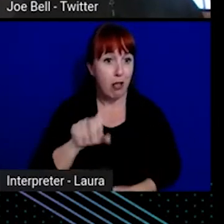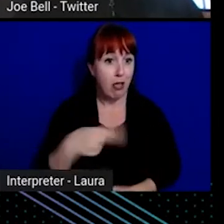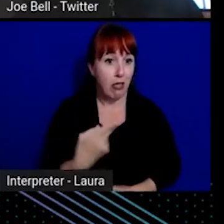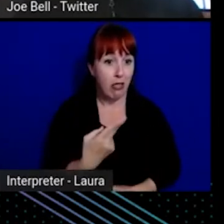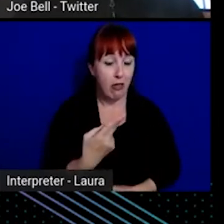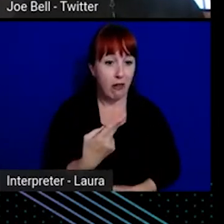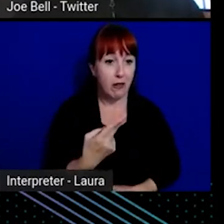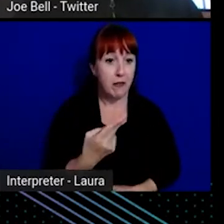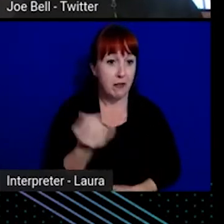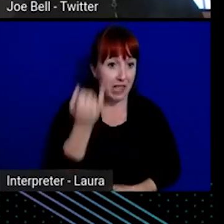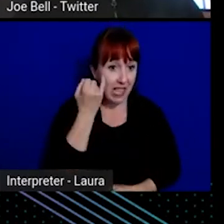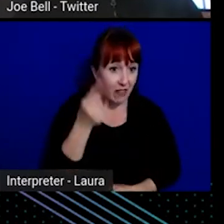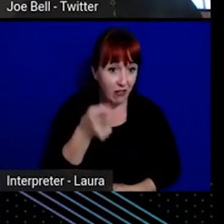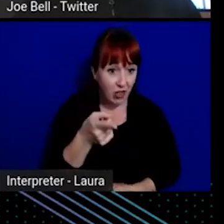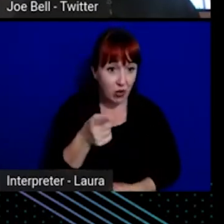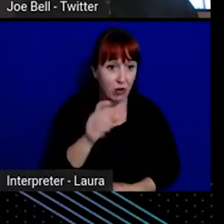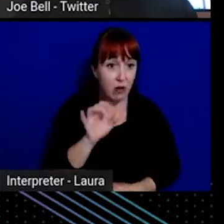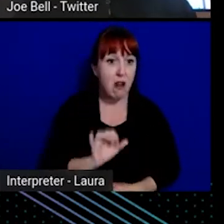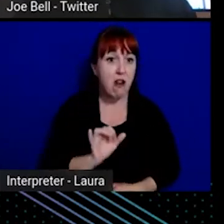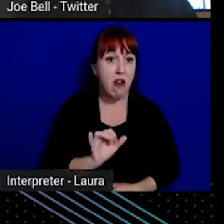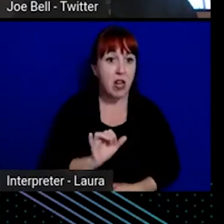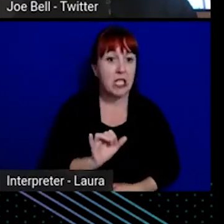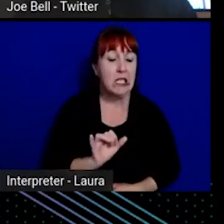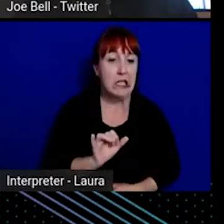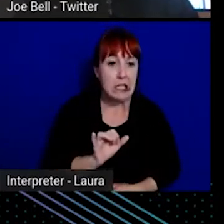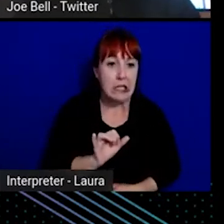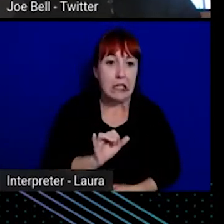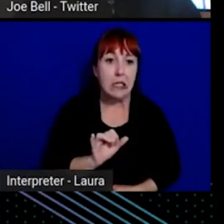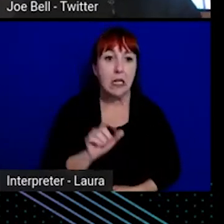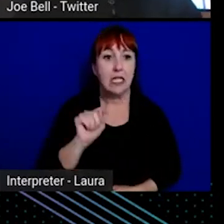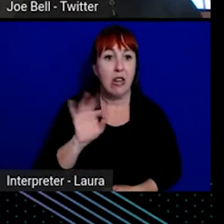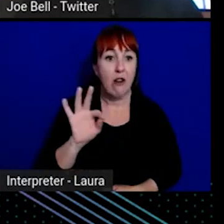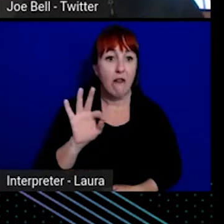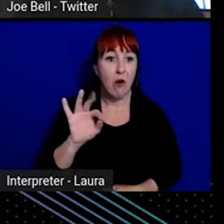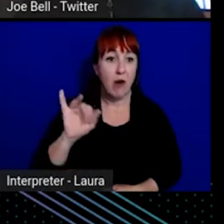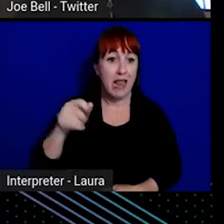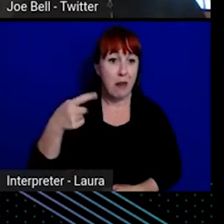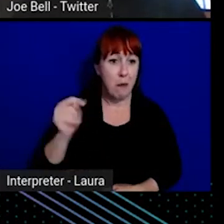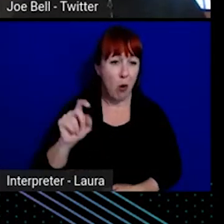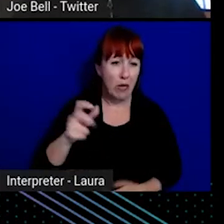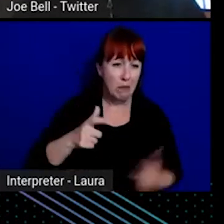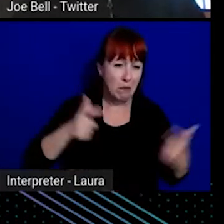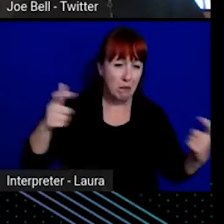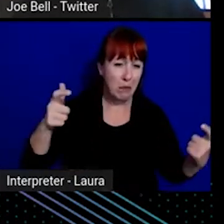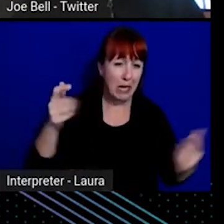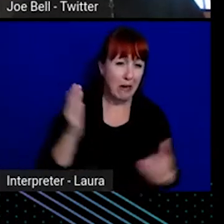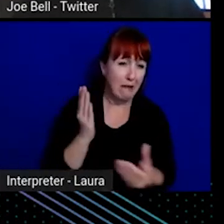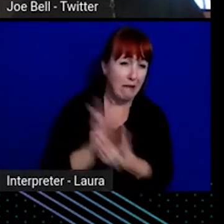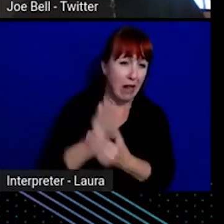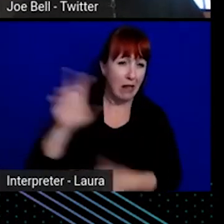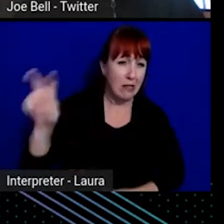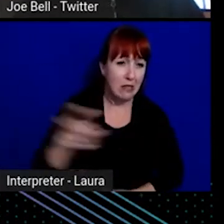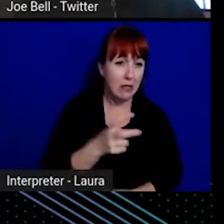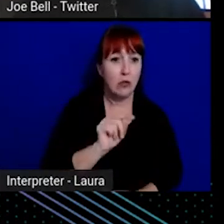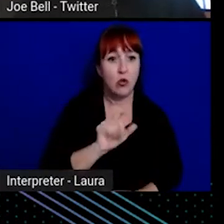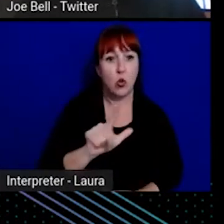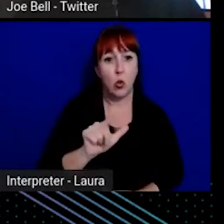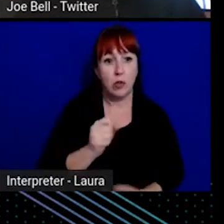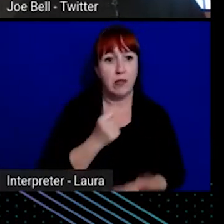do find yourself in a situation where you need to do a huge Terraform import, we'll have some tools to get yourself out of